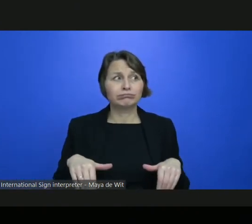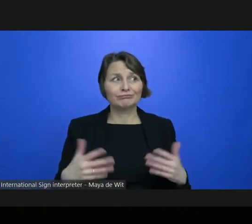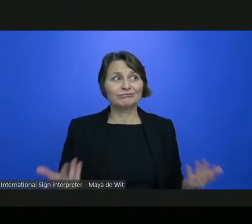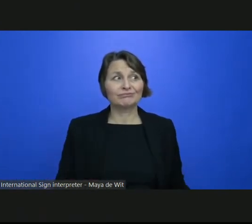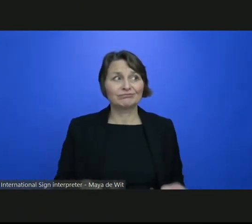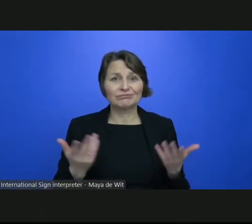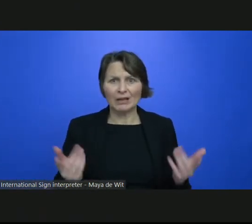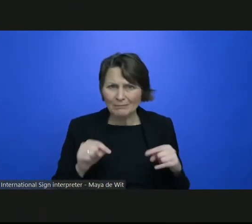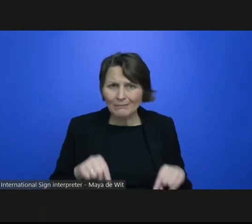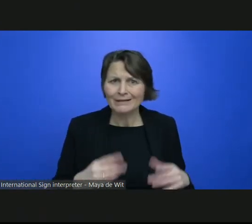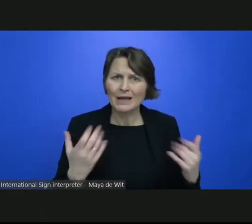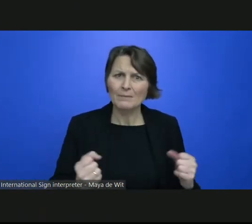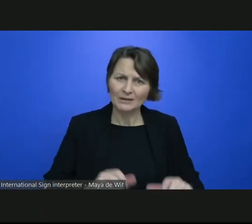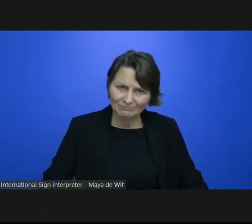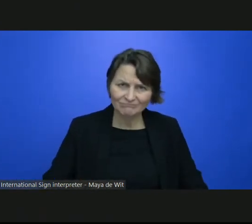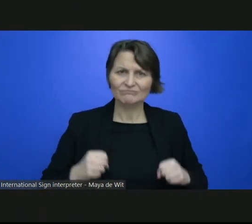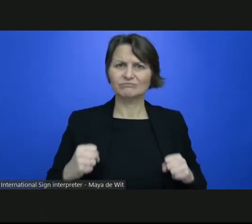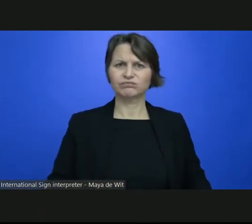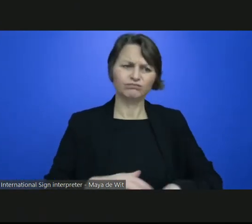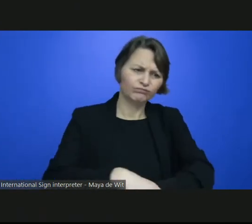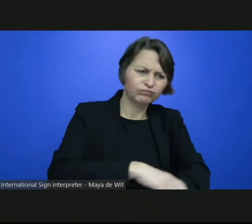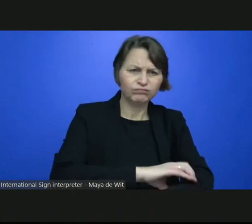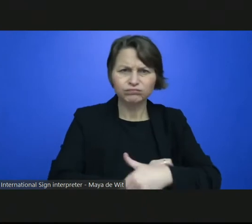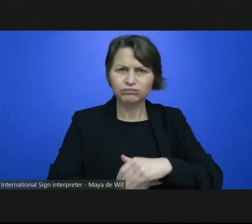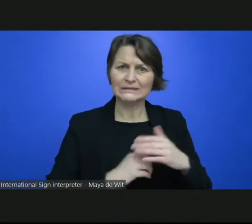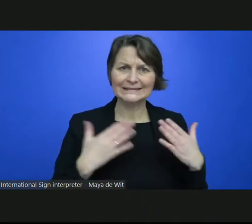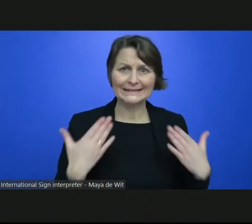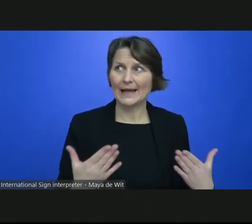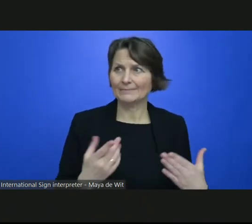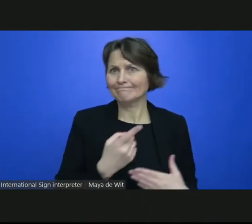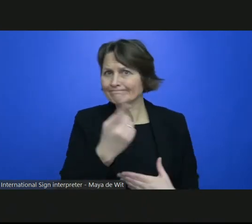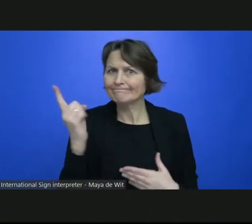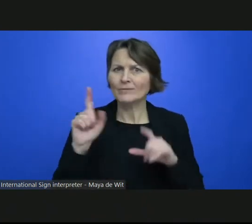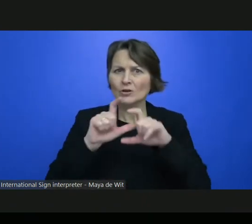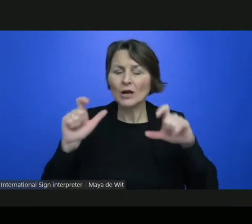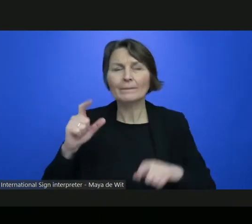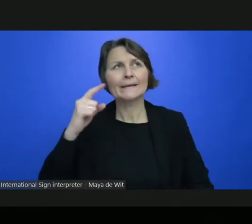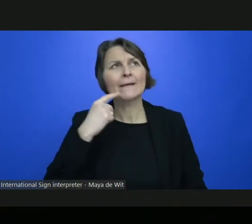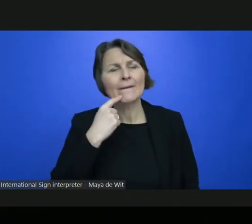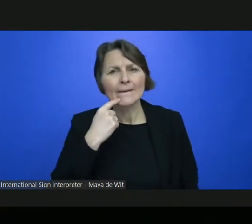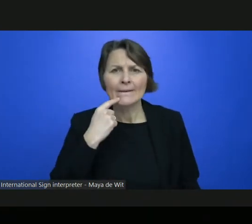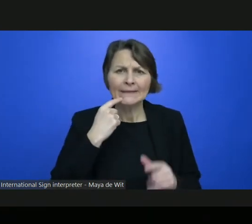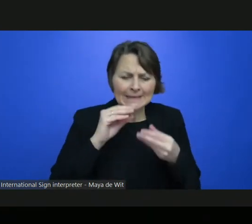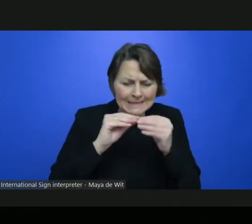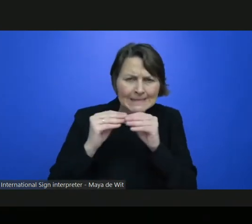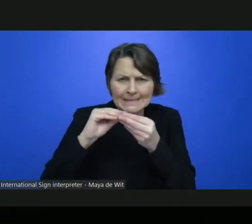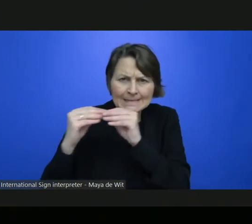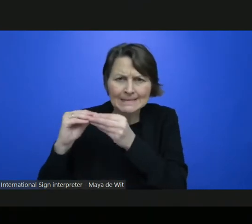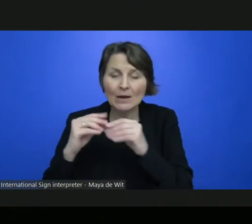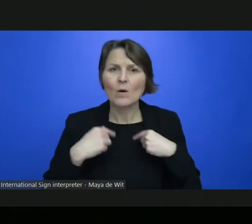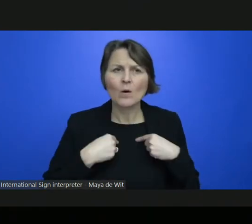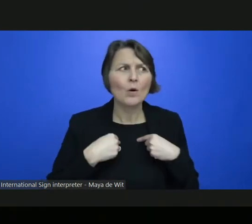emerging issue, but now is the time when the developers are just beginning to start to listen to the entire debate around ethics